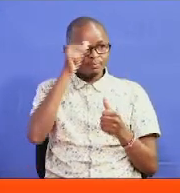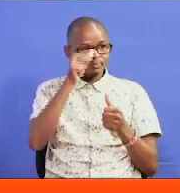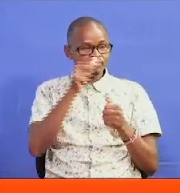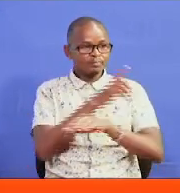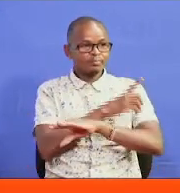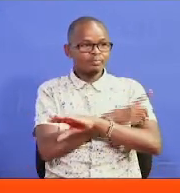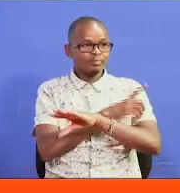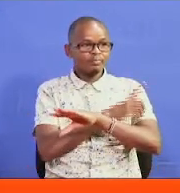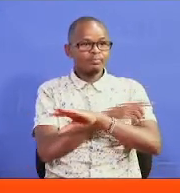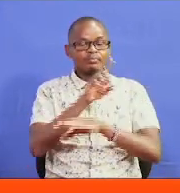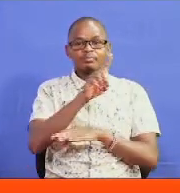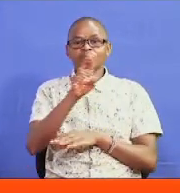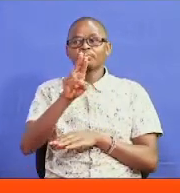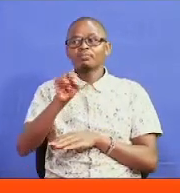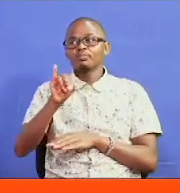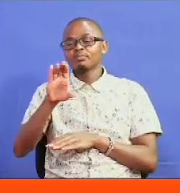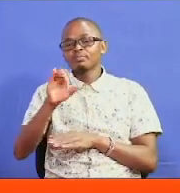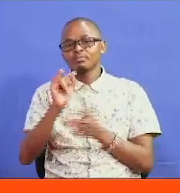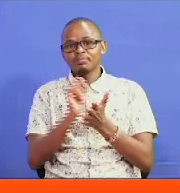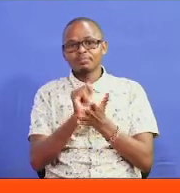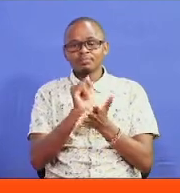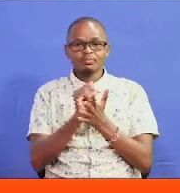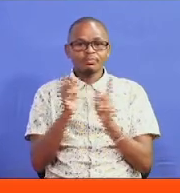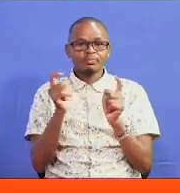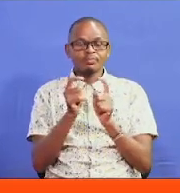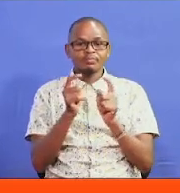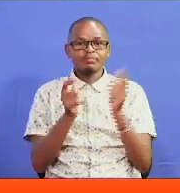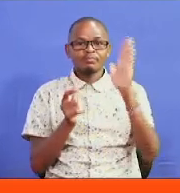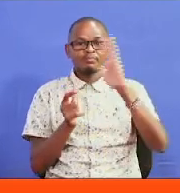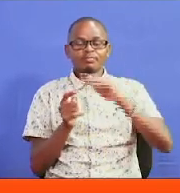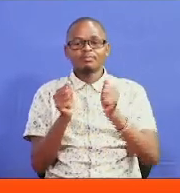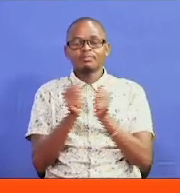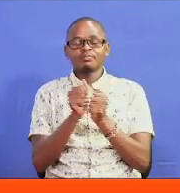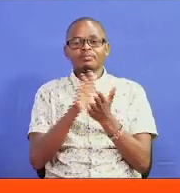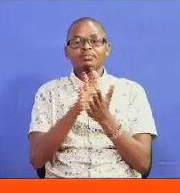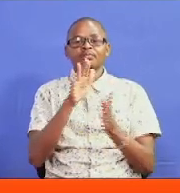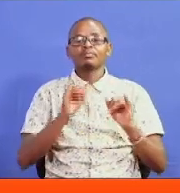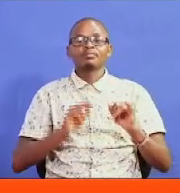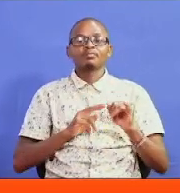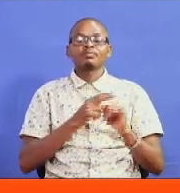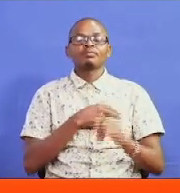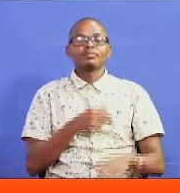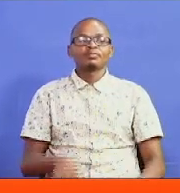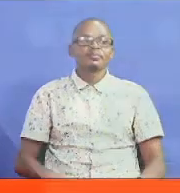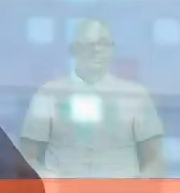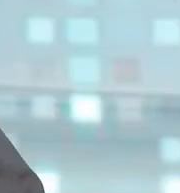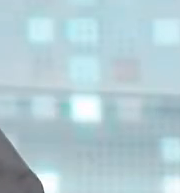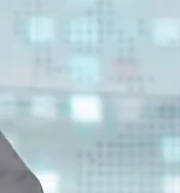the World Zoonoses Day. And without, we're taking a very short break. We shall be coming back with more. Stay with us.